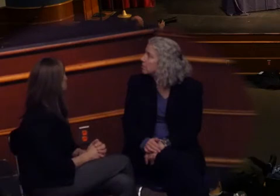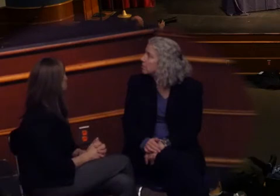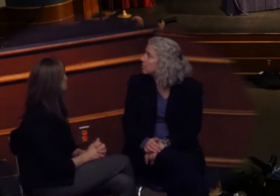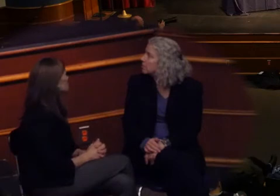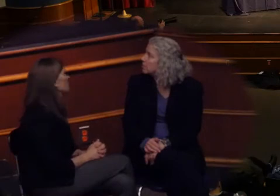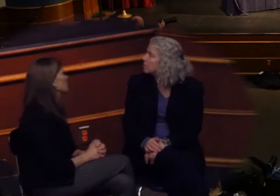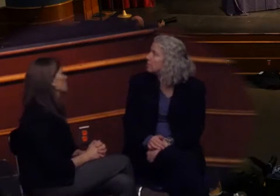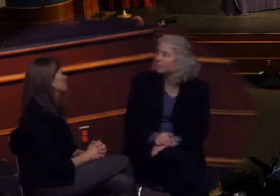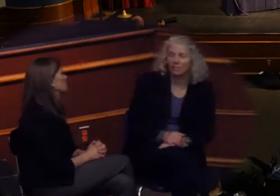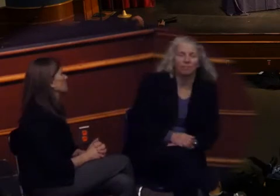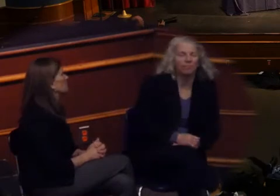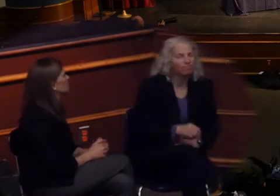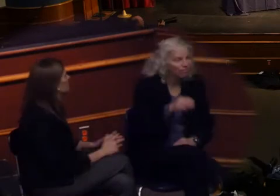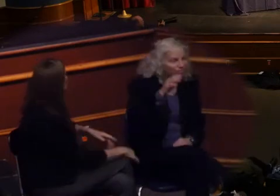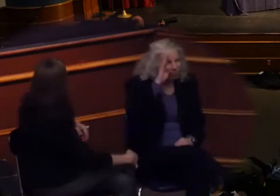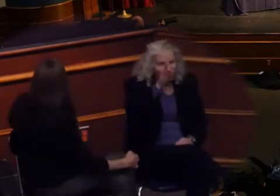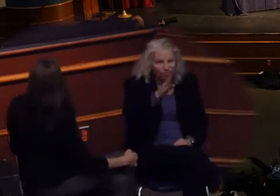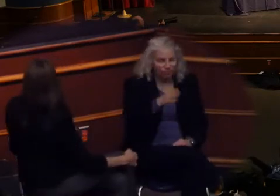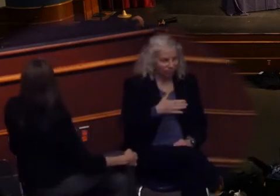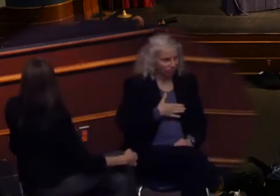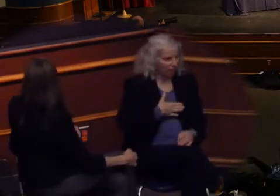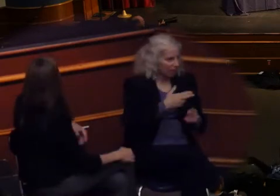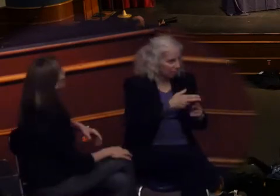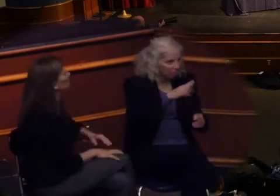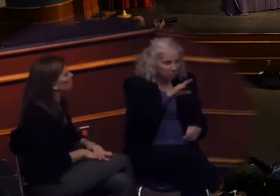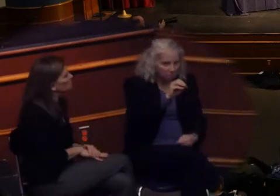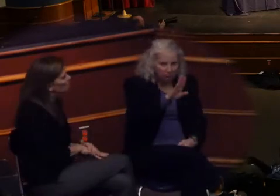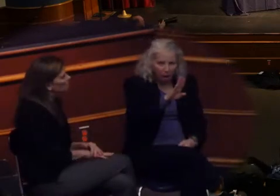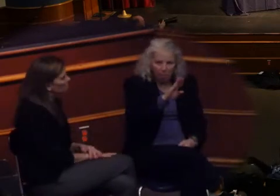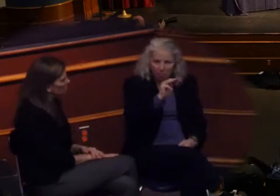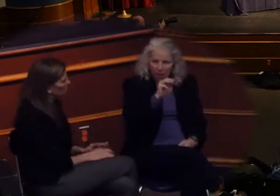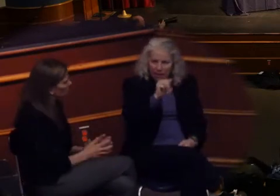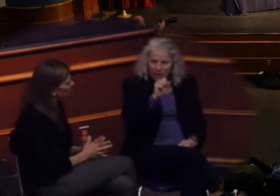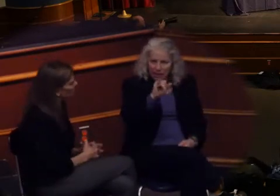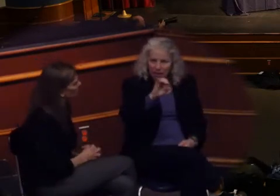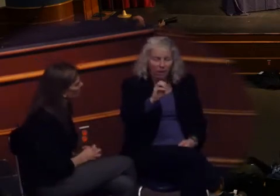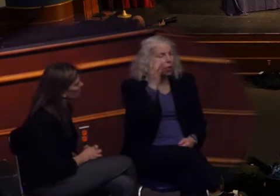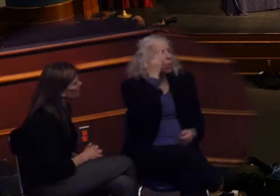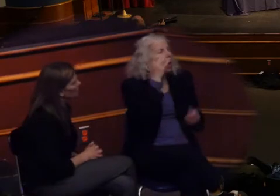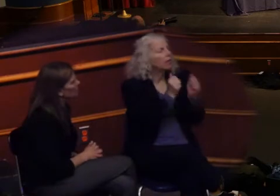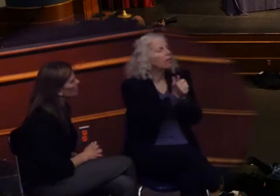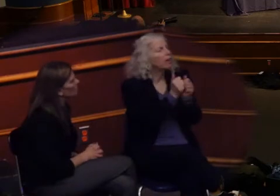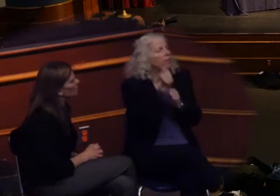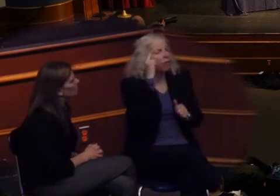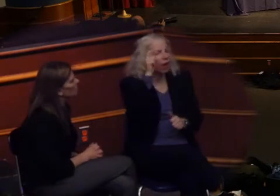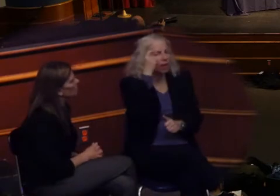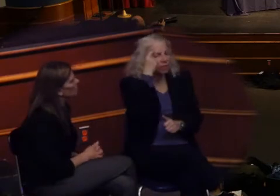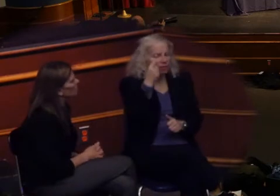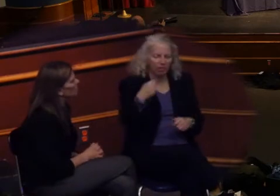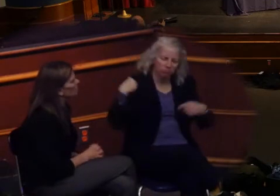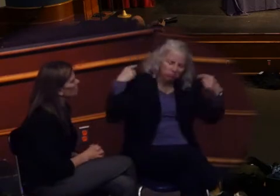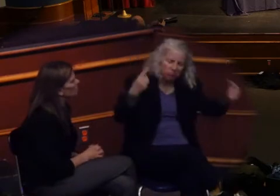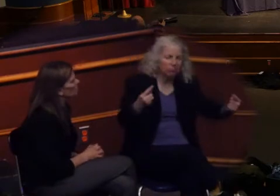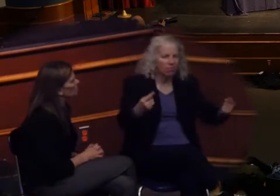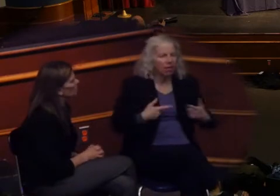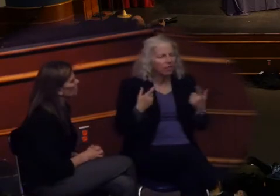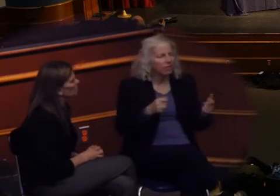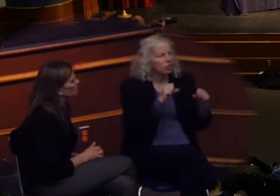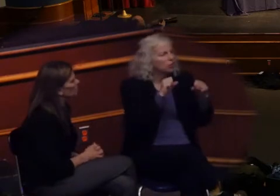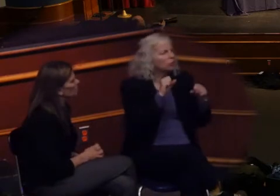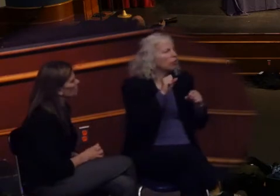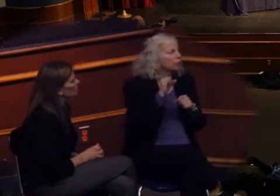Hello, everyone. I'm Bob Massey. I'm running for governor because I am a lifelong social justice, environmental